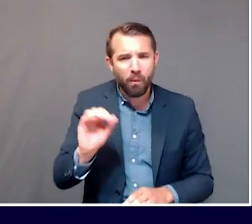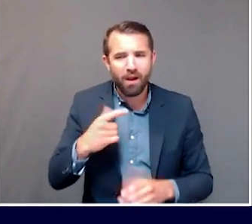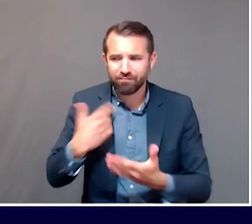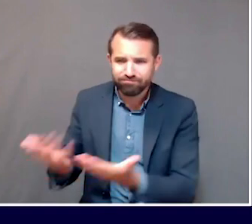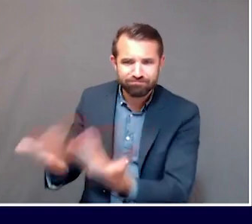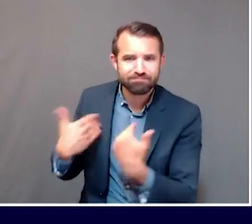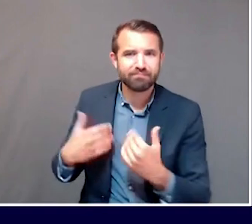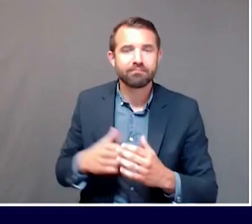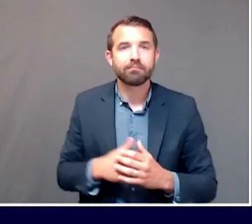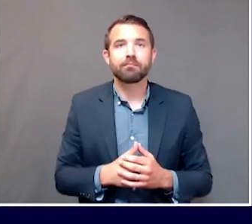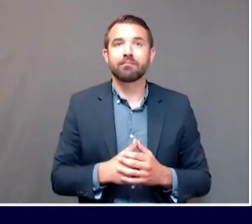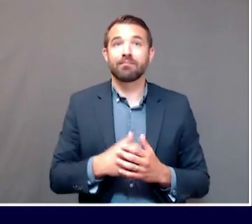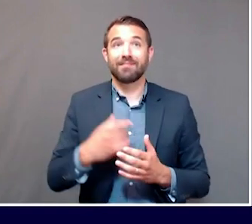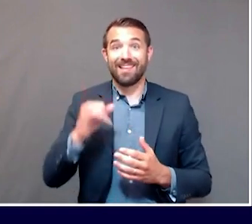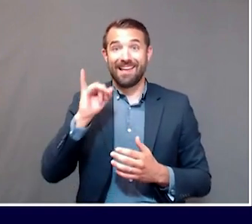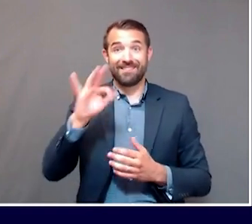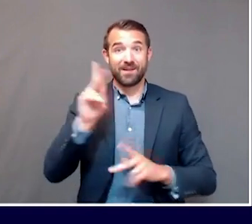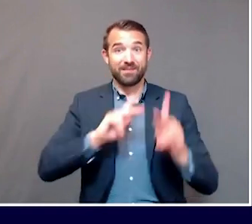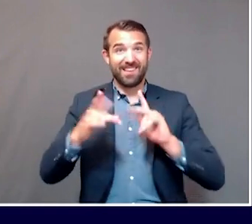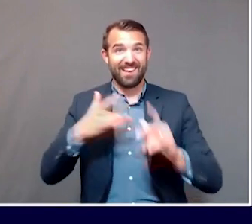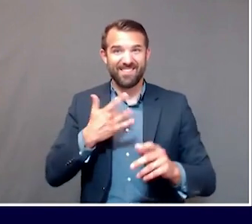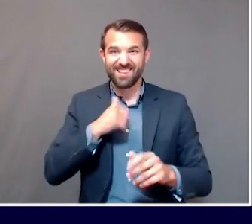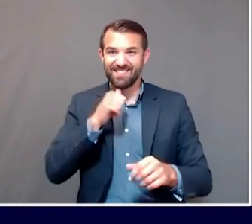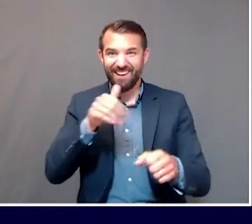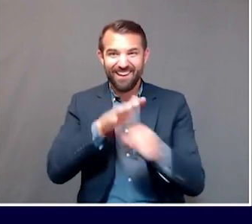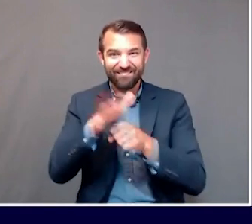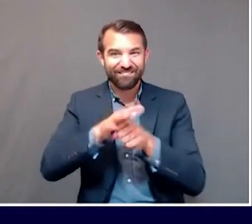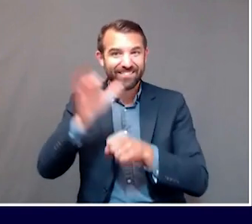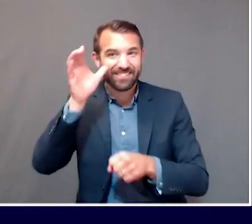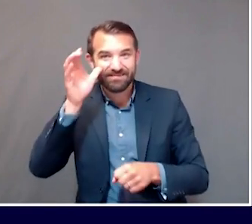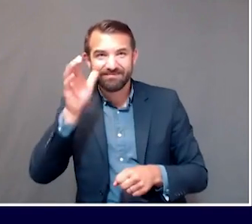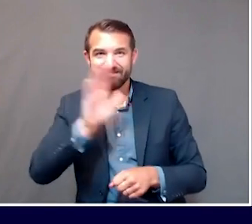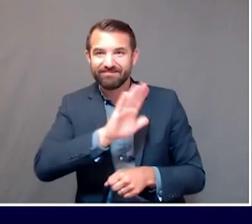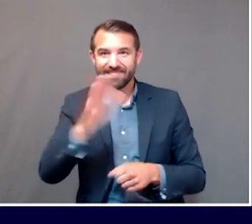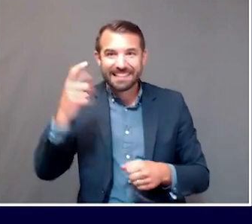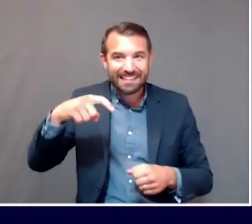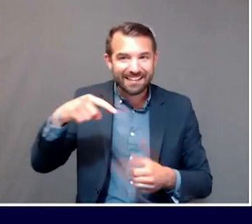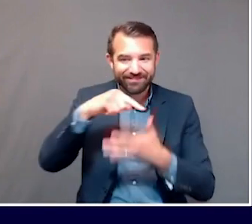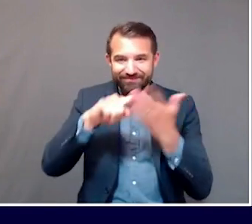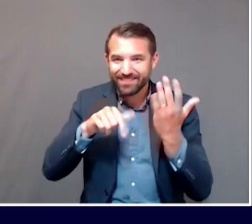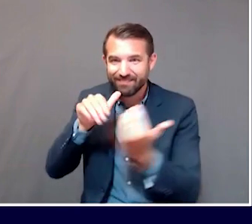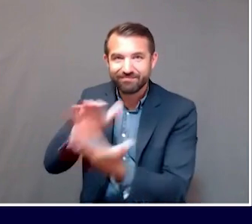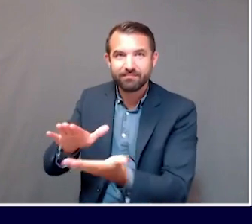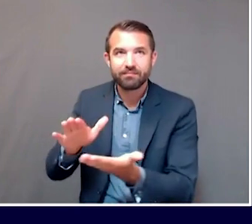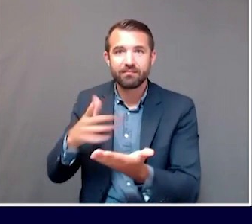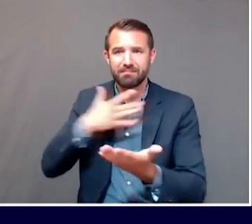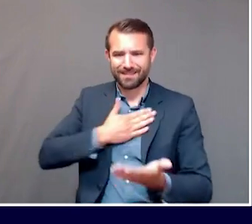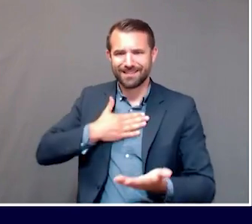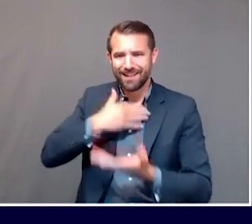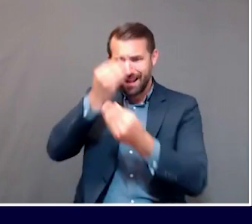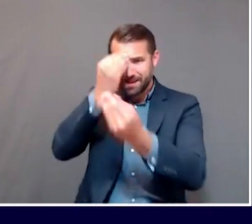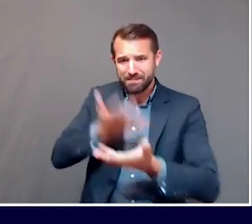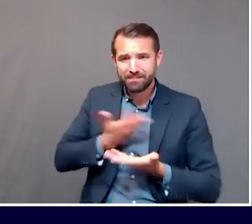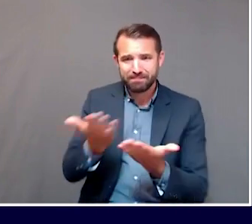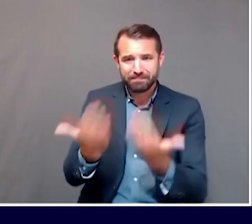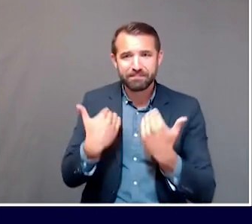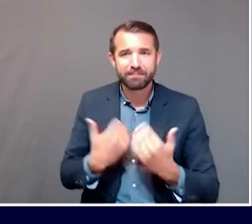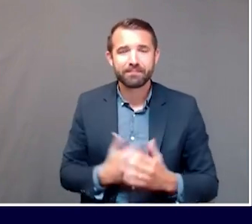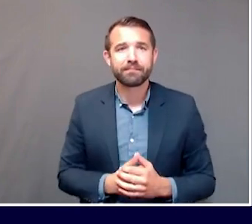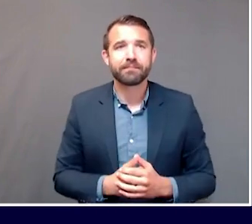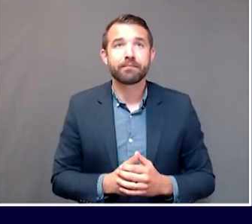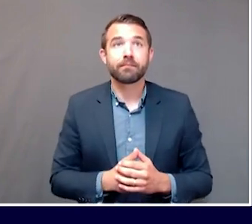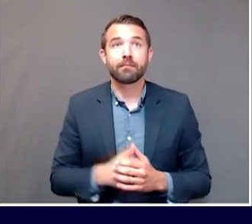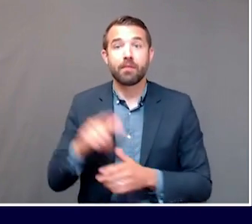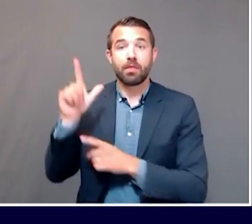needs are not being addressed adequately at this point. And on the COVID specific front, Dr. Shah, you should fill in if I